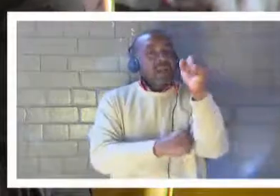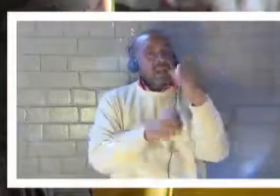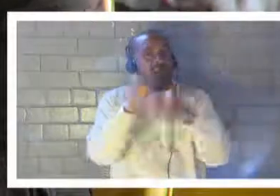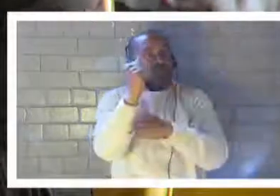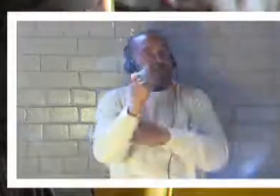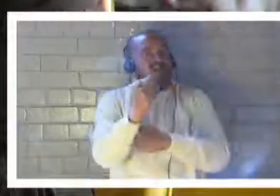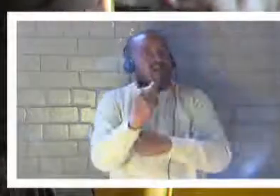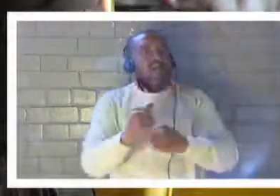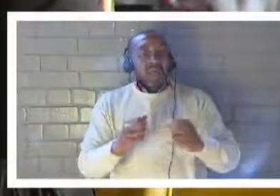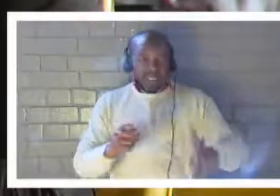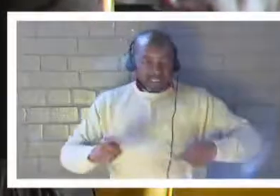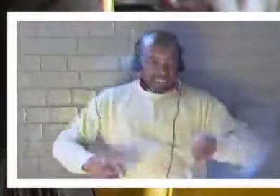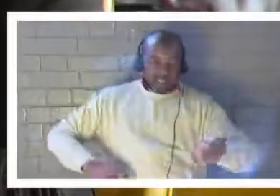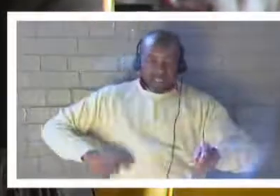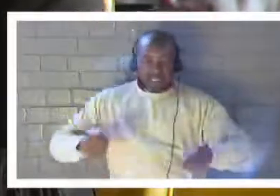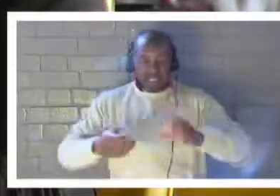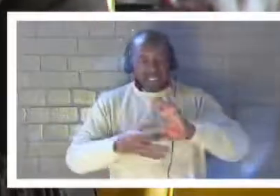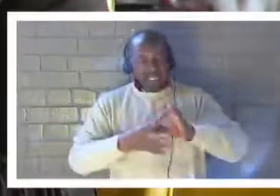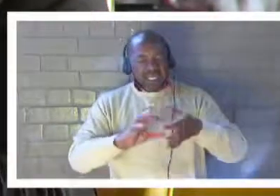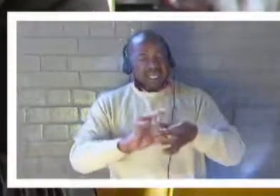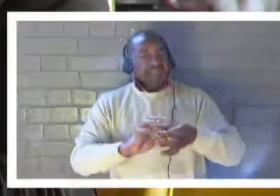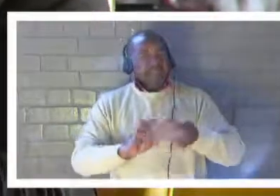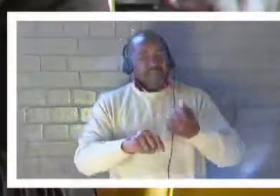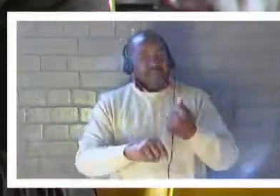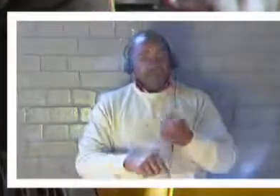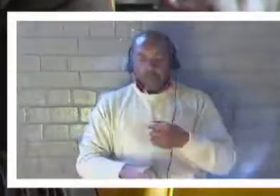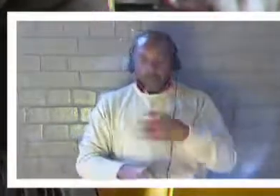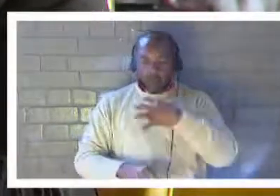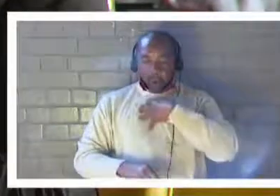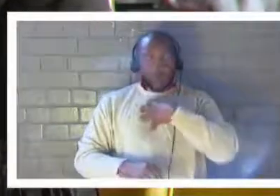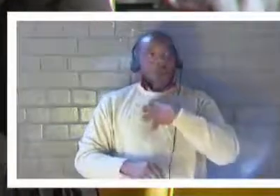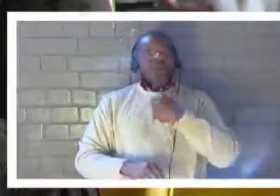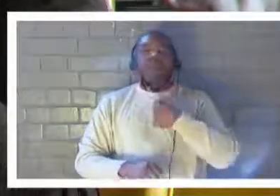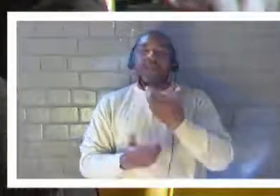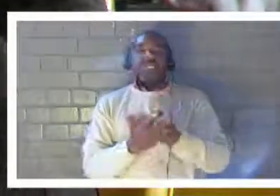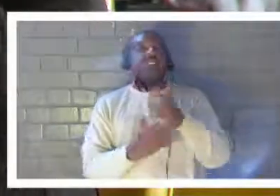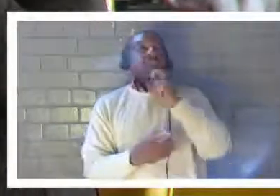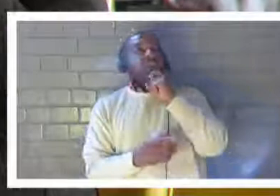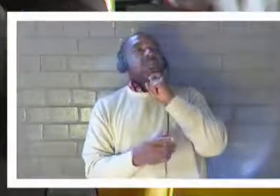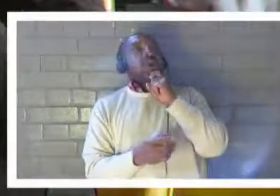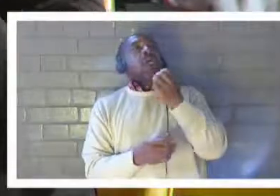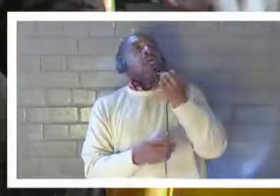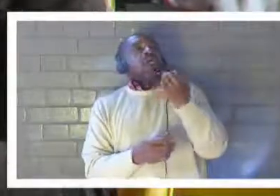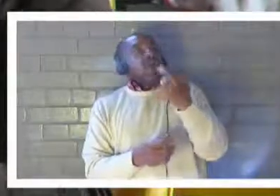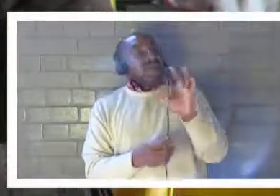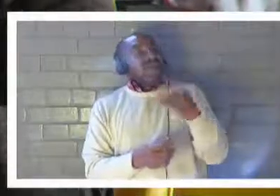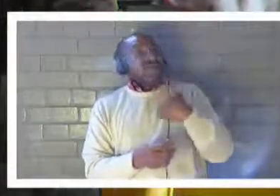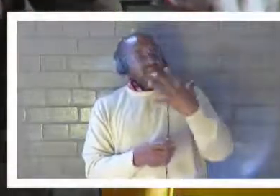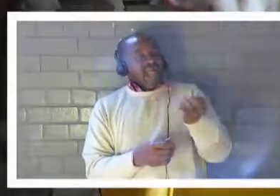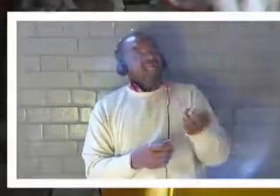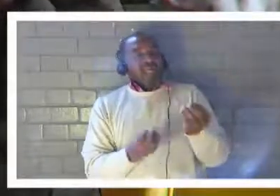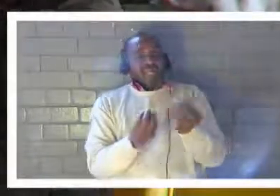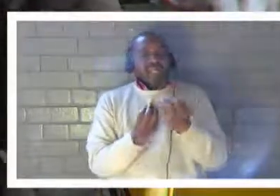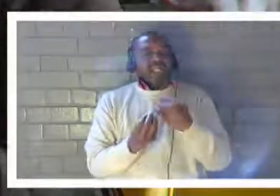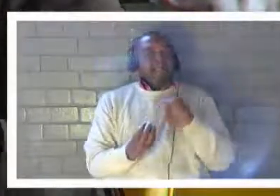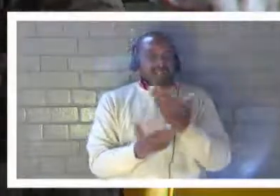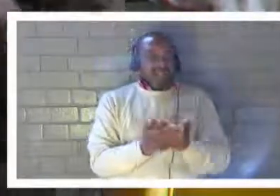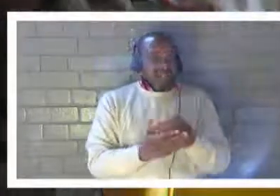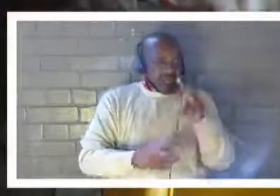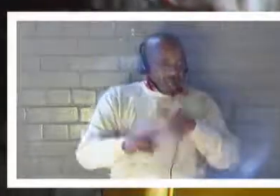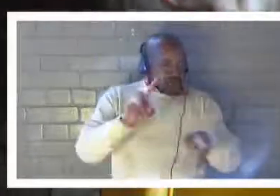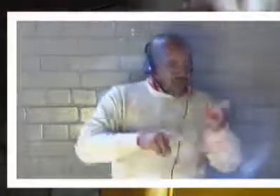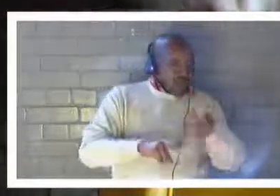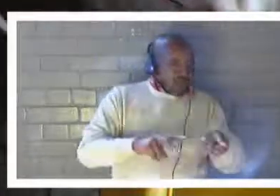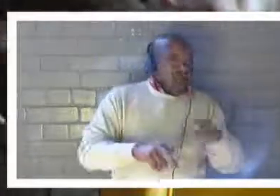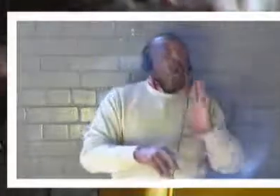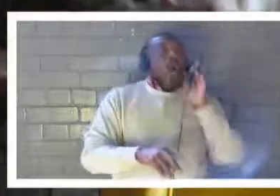using. And then in terms of managing, we will hire, if the institution, can we have our own chief artisan, our own engineering, our